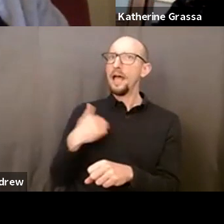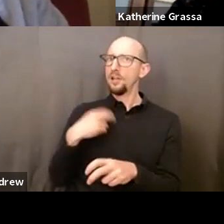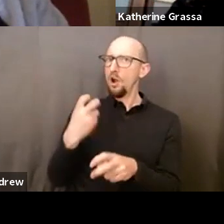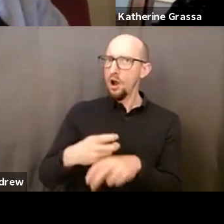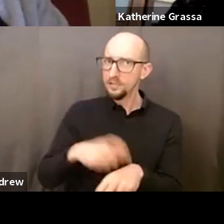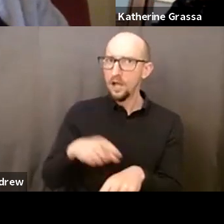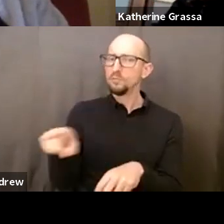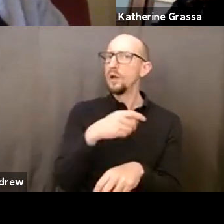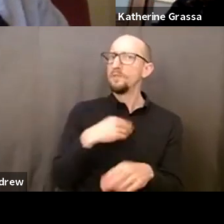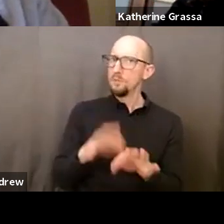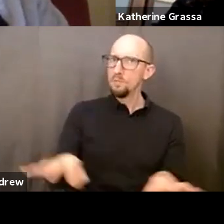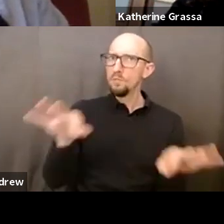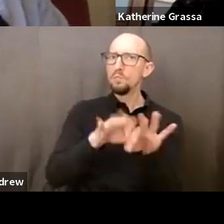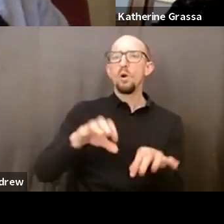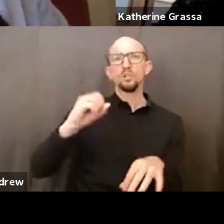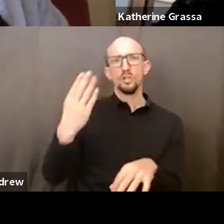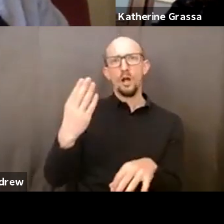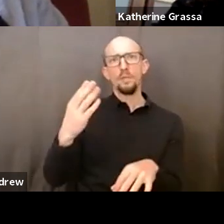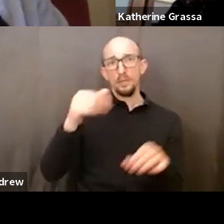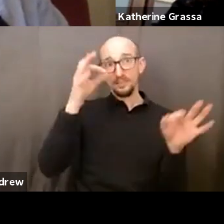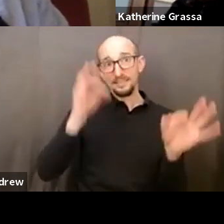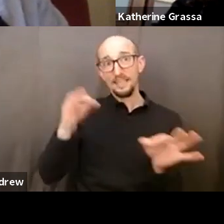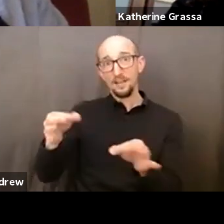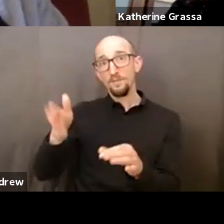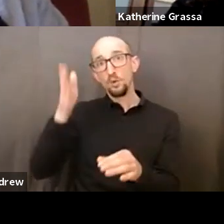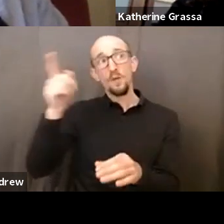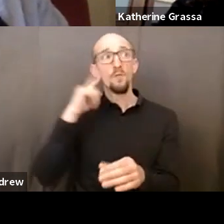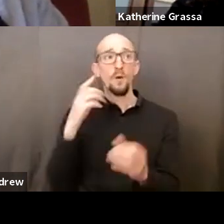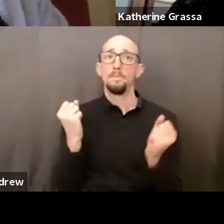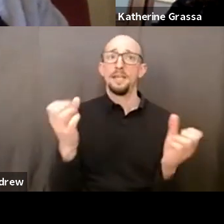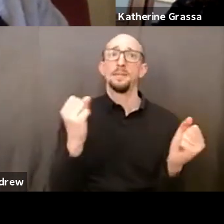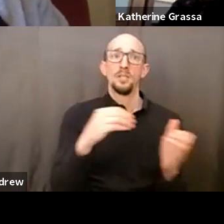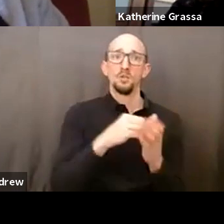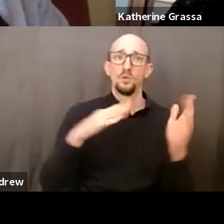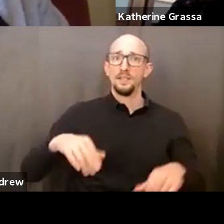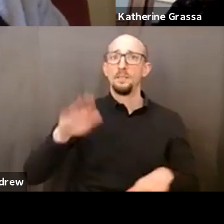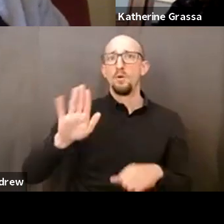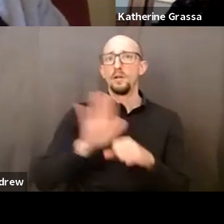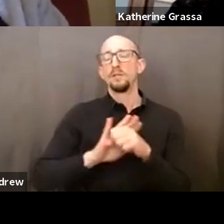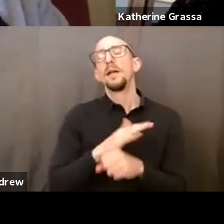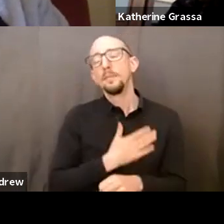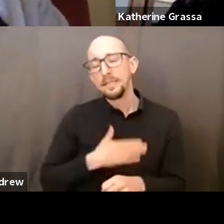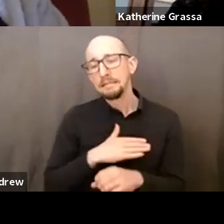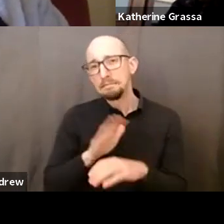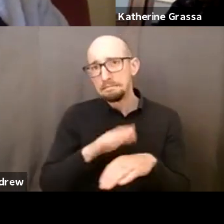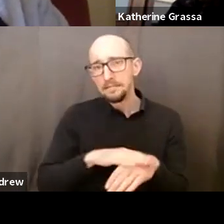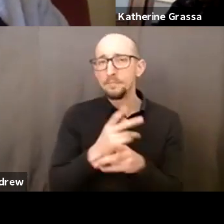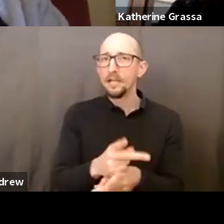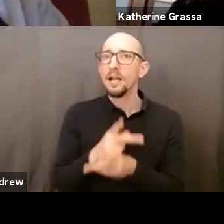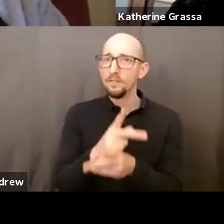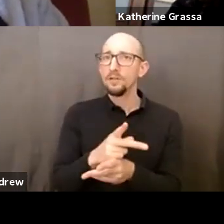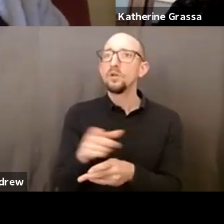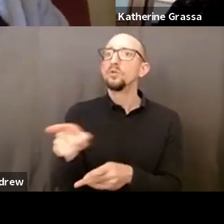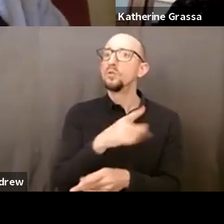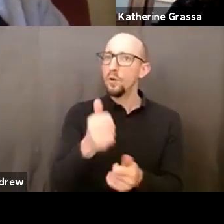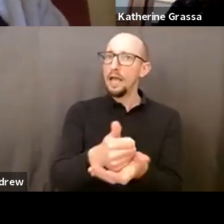decide the future of thousands of potential students in the Boston area. Please be very careful. We want to help kids in